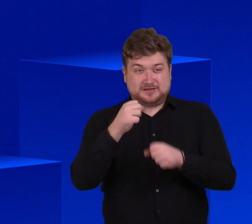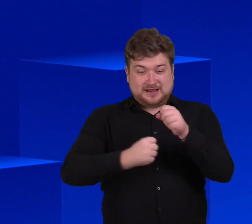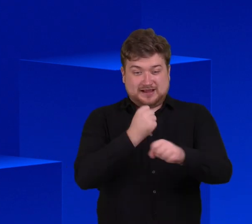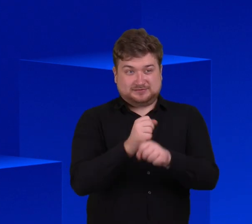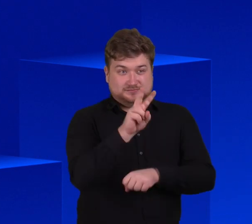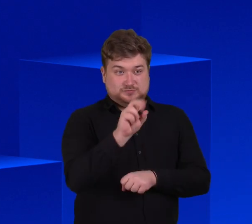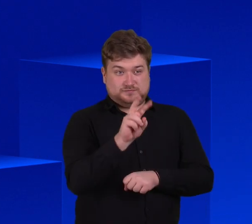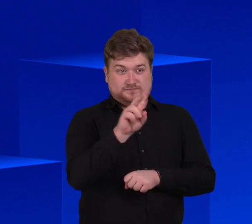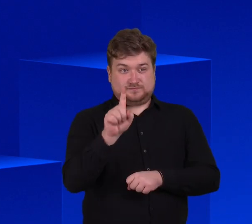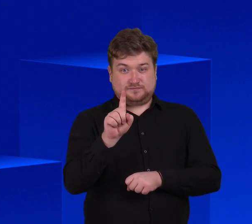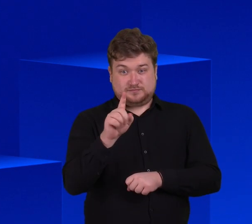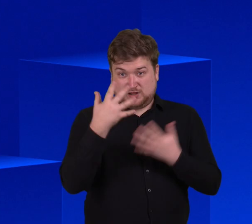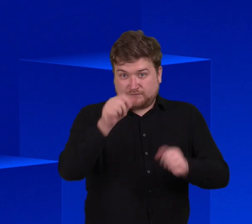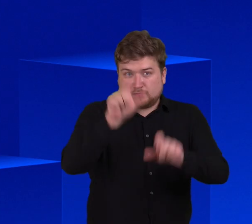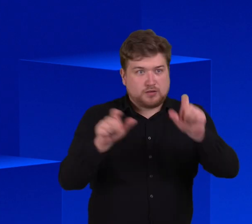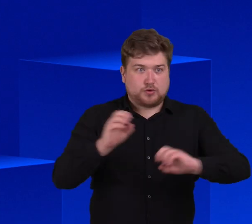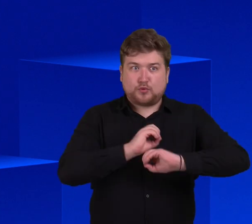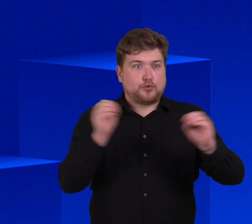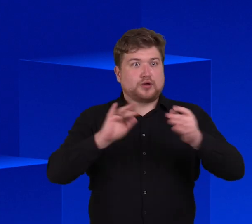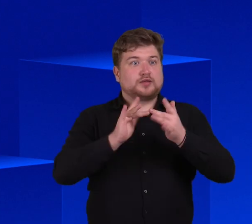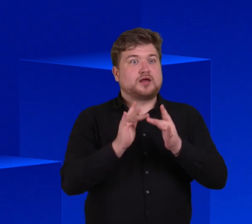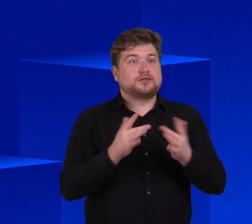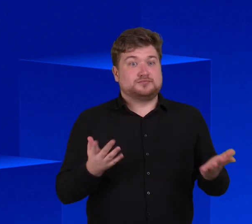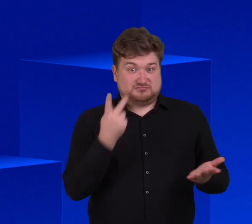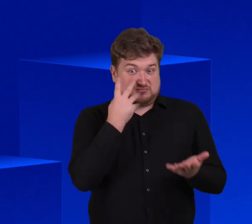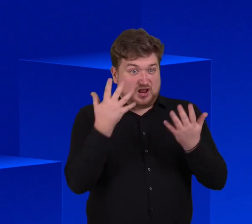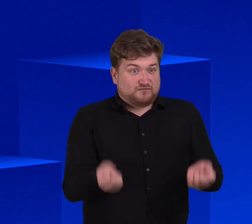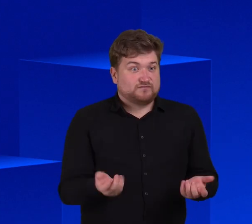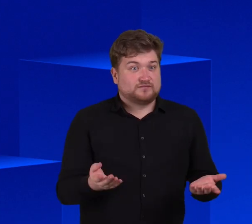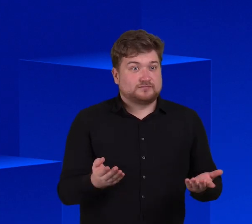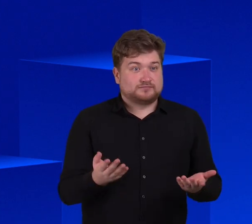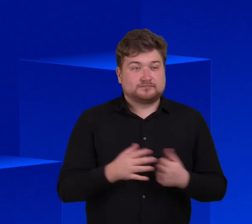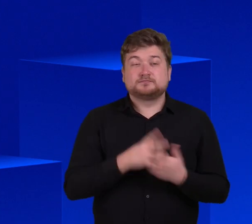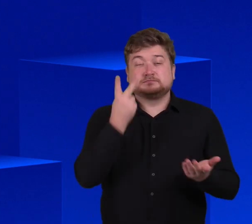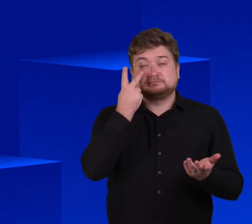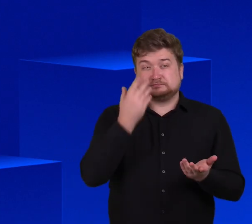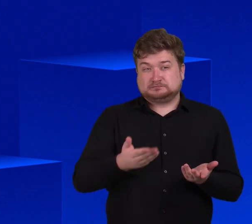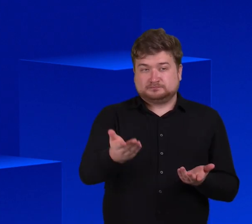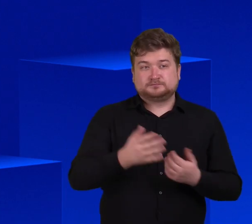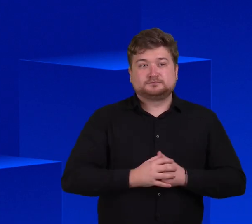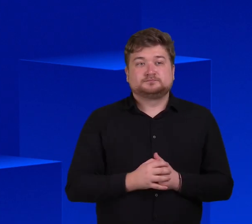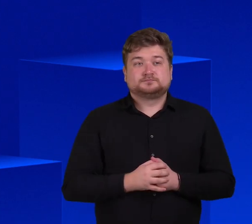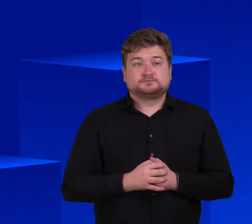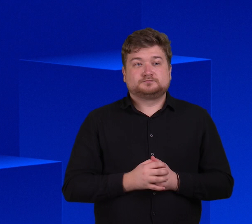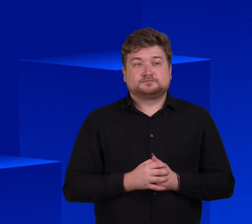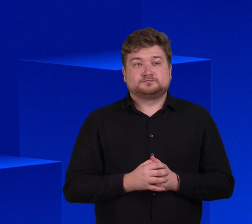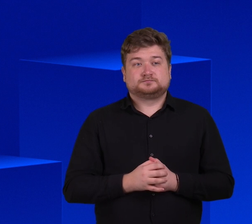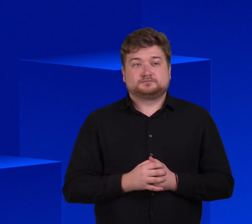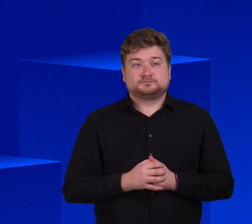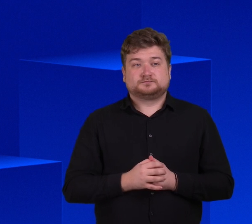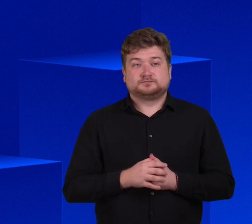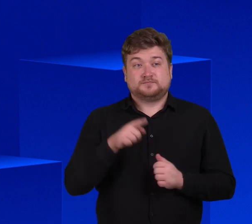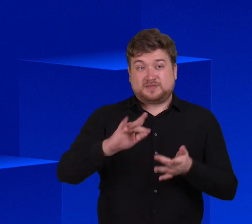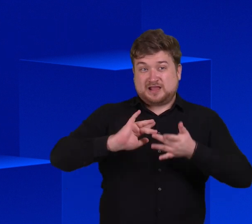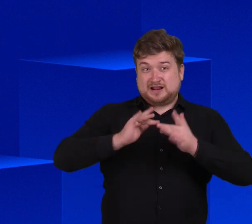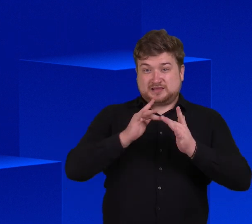actually entered internet, which again testifies to the problem that we are having in Europe. Many people lack